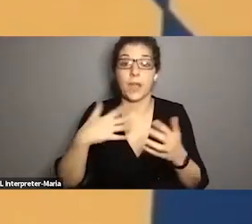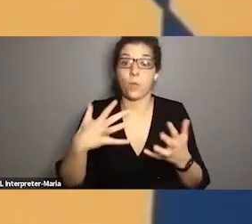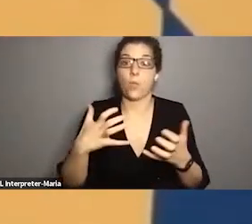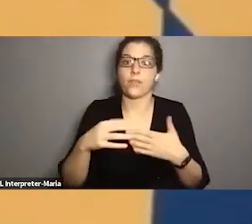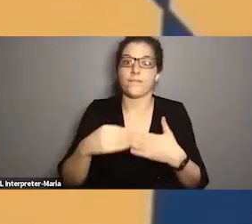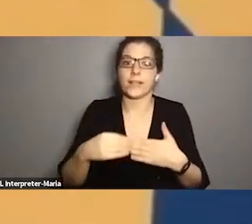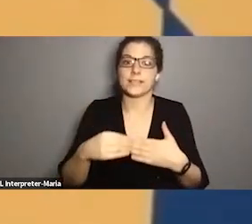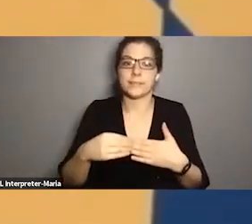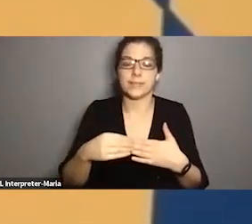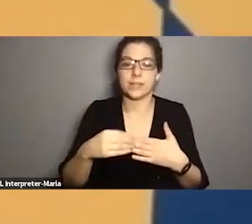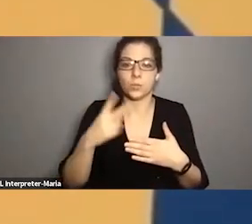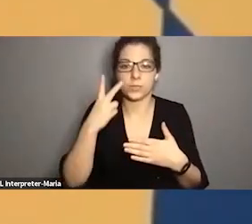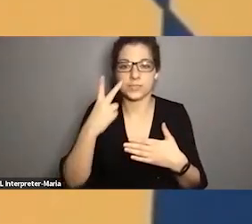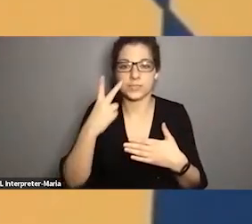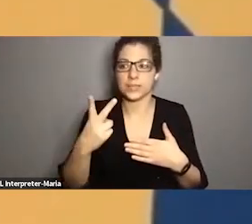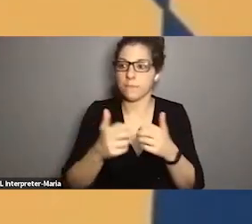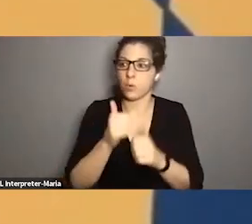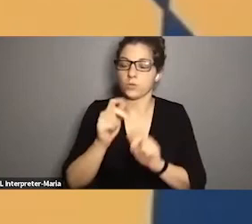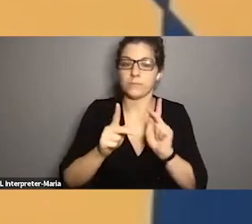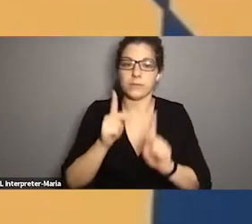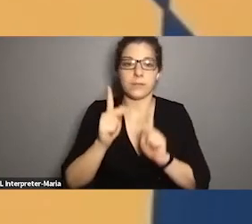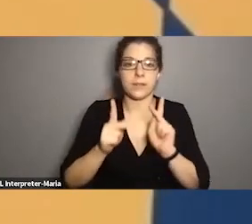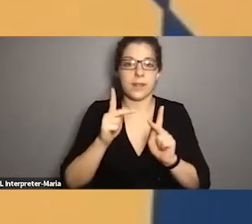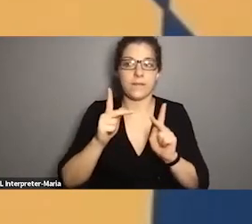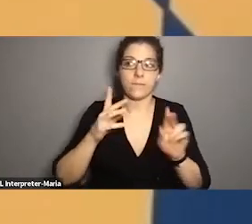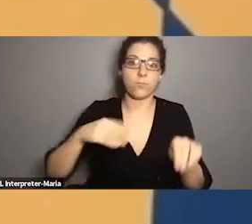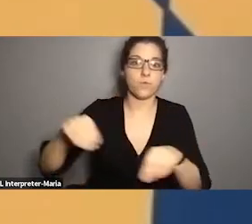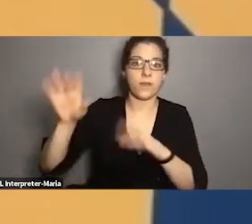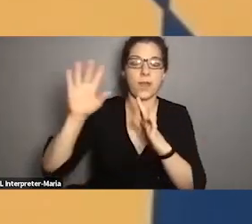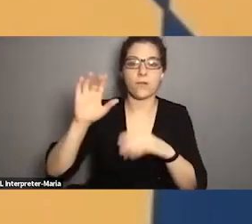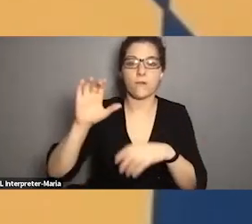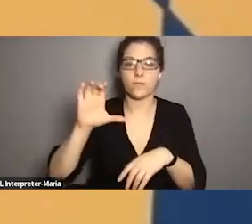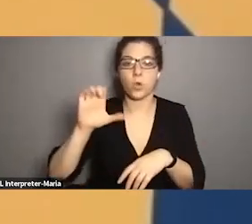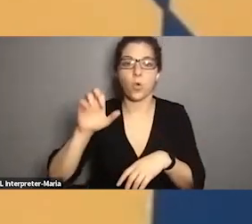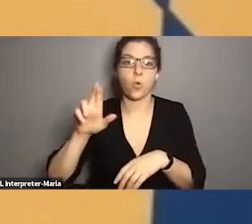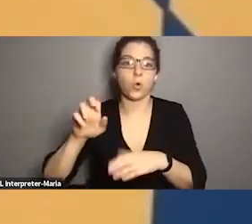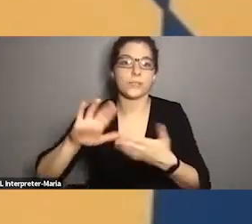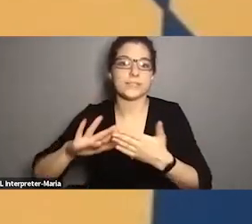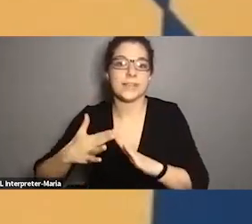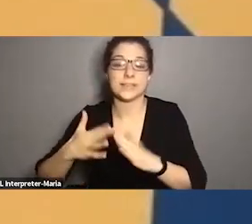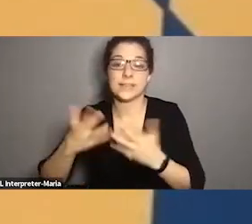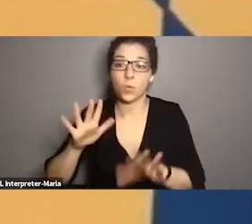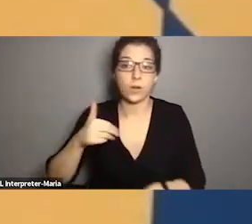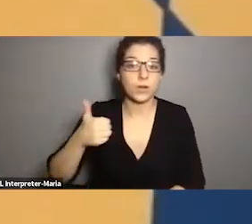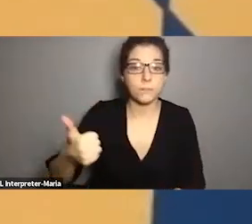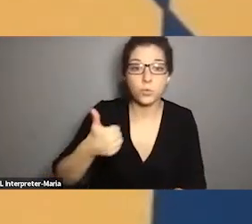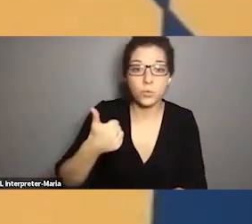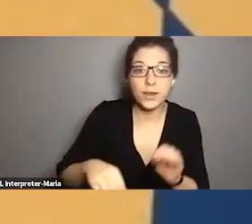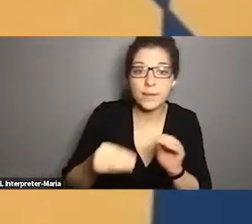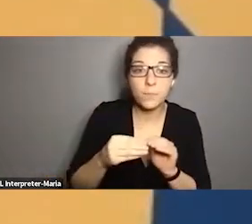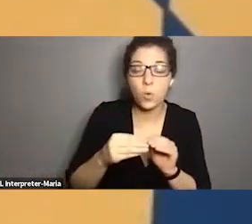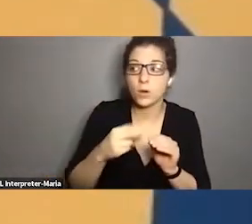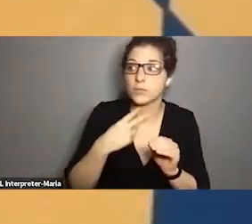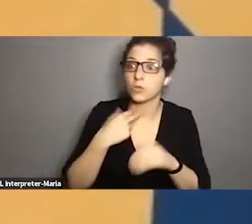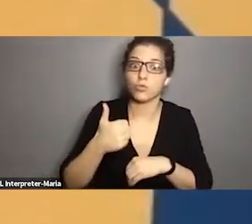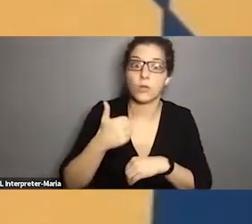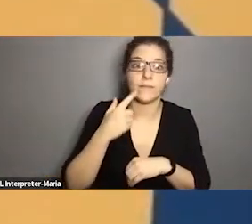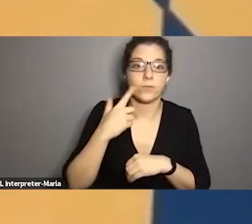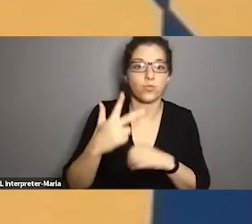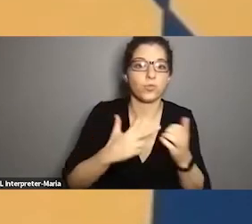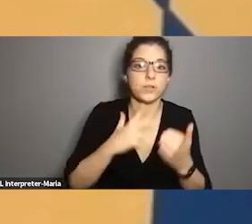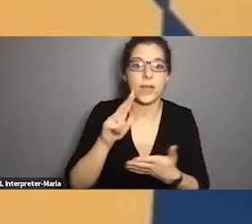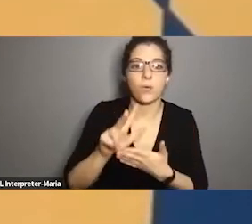flexibility. What we're seeing is that most people have actually moved out of the core cities. And so they don't want to commute. They don't want to be stuck in traffic for 3 hours,